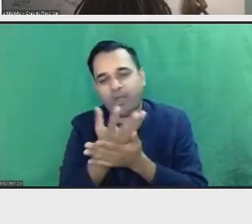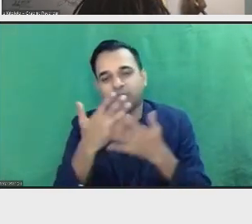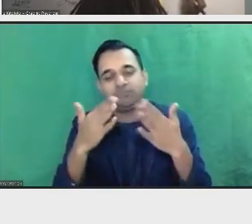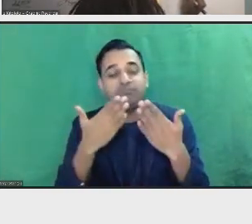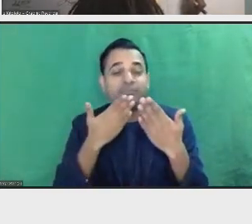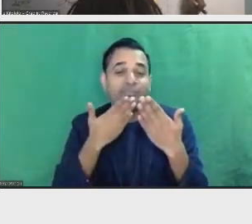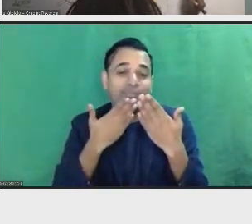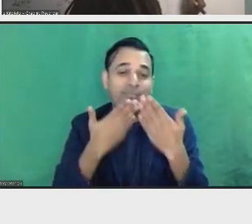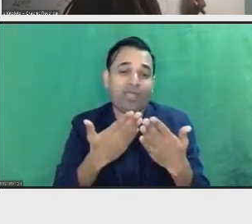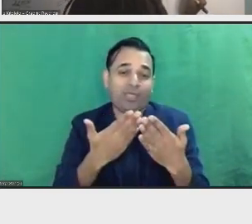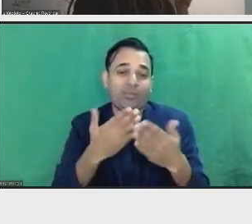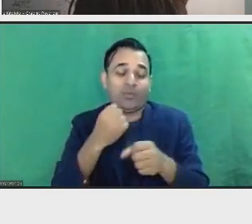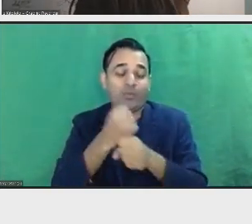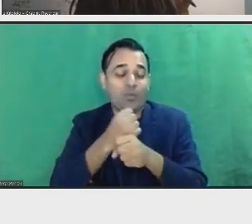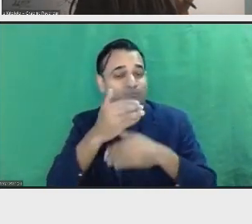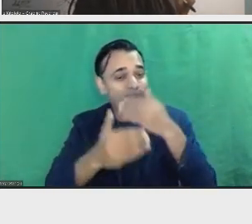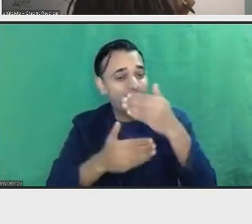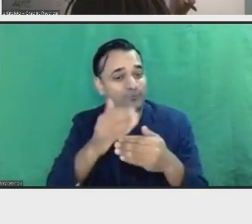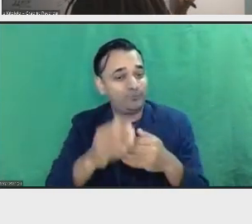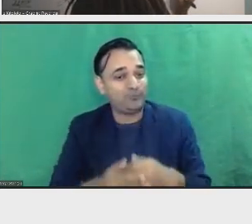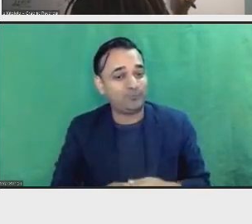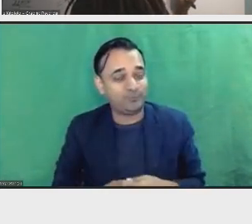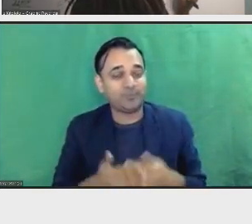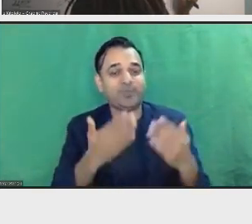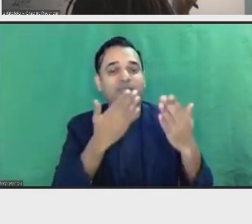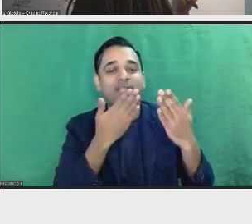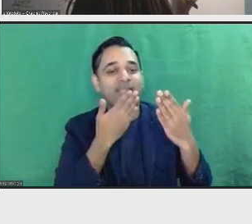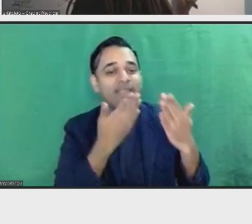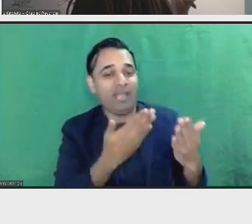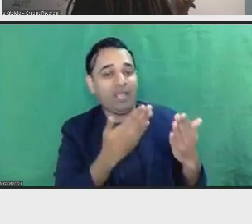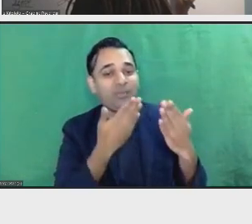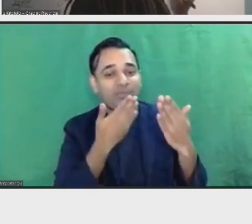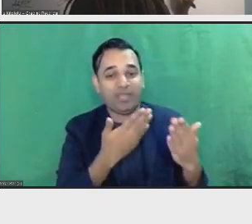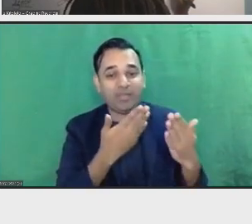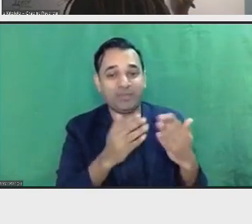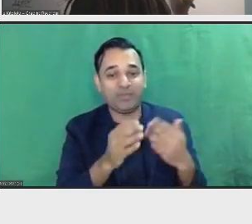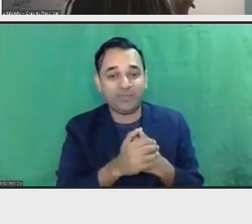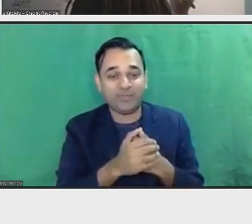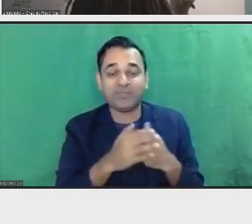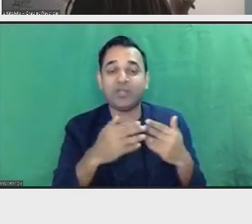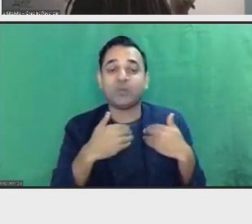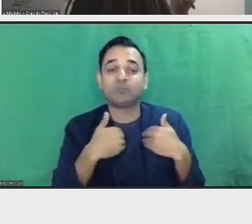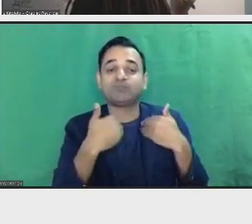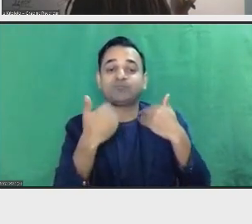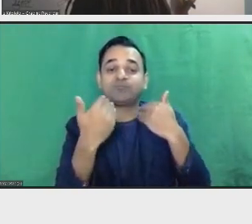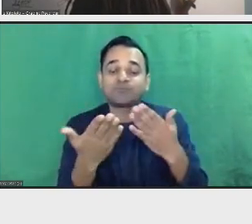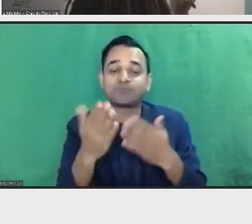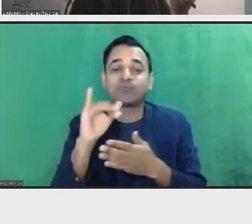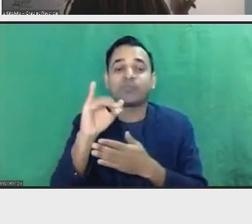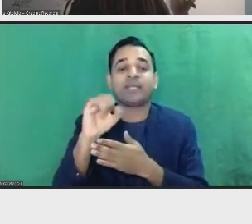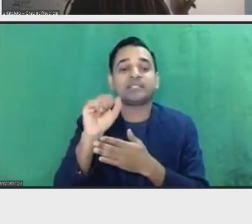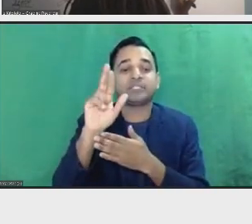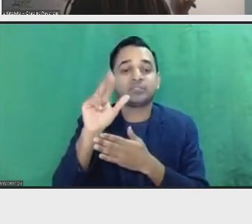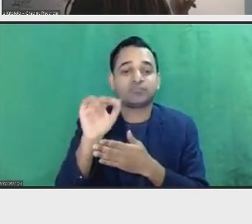Thank you, Ms. Jules. And now I would like to give the floor to Ms. Ray to acknowledge all the persons that made possible this